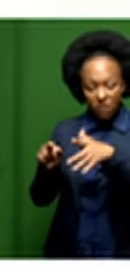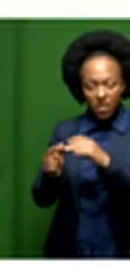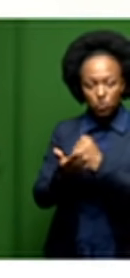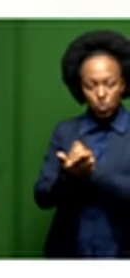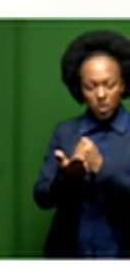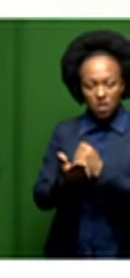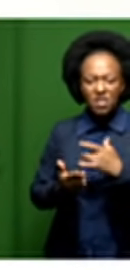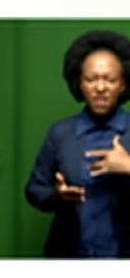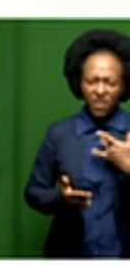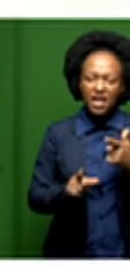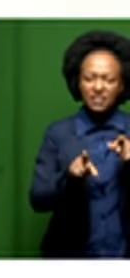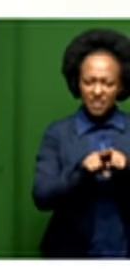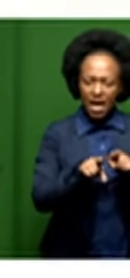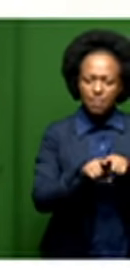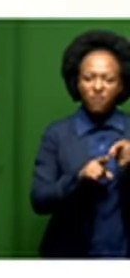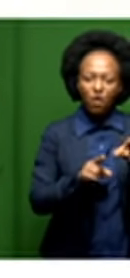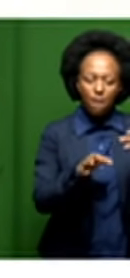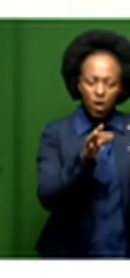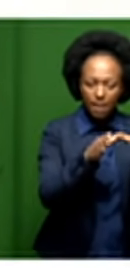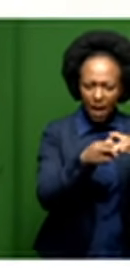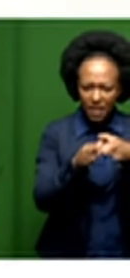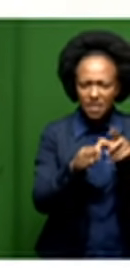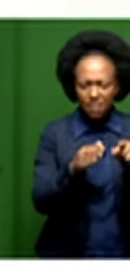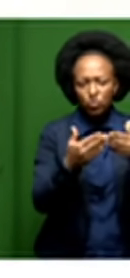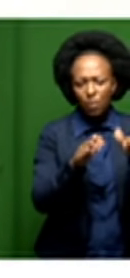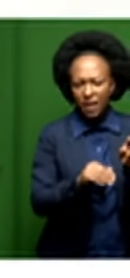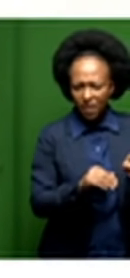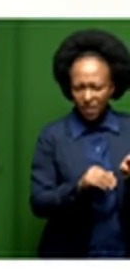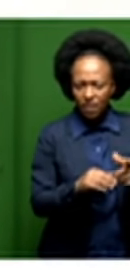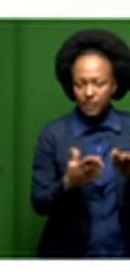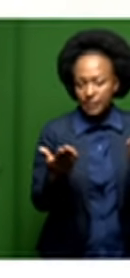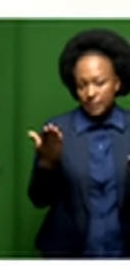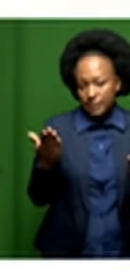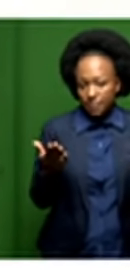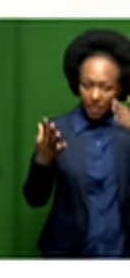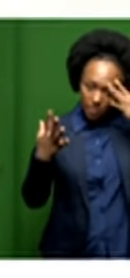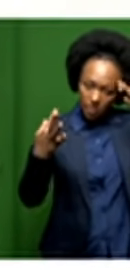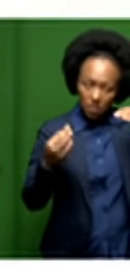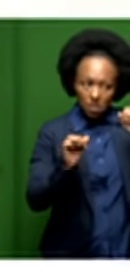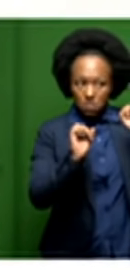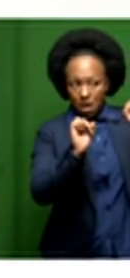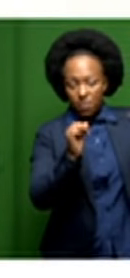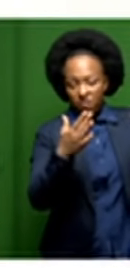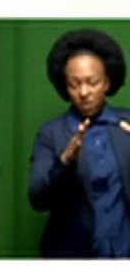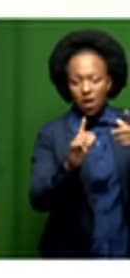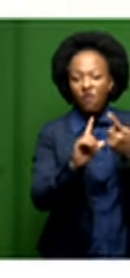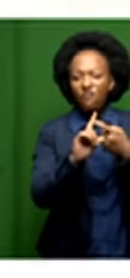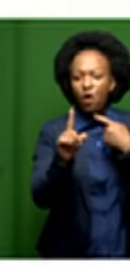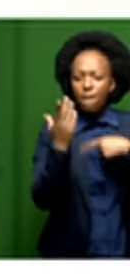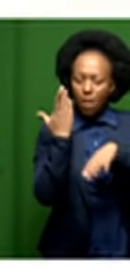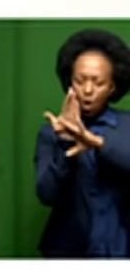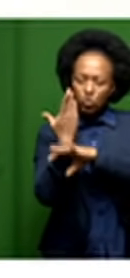register, they feel the same should be done for political parties. So it's very much so a decision that they have made. It hasn't necessarily come from